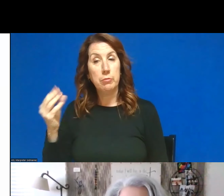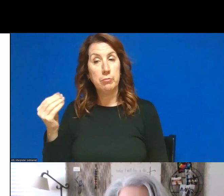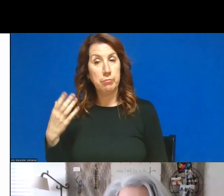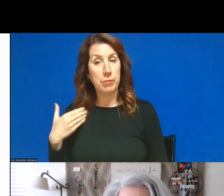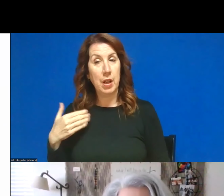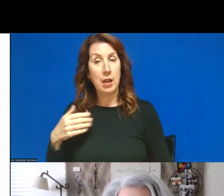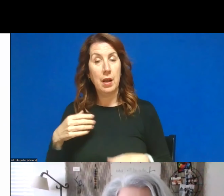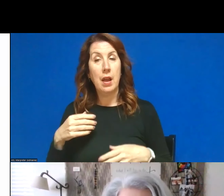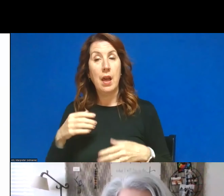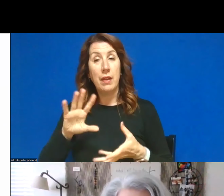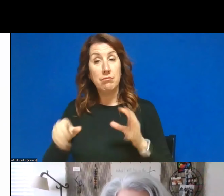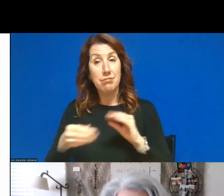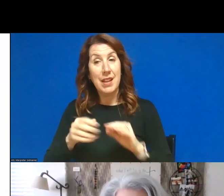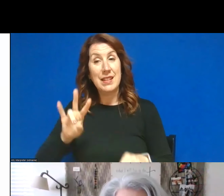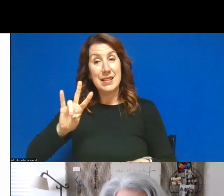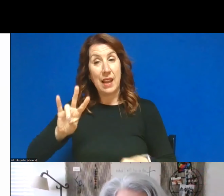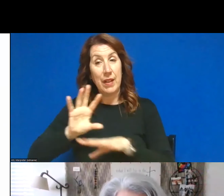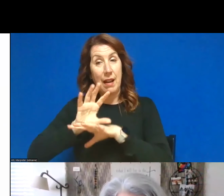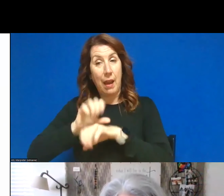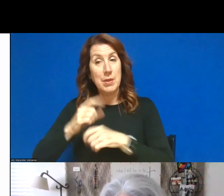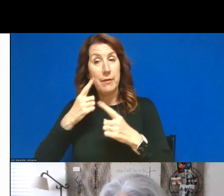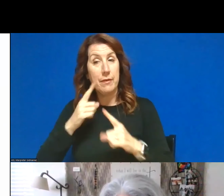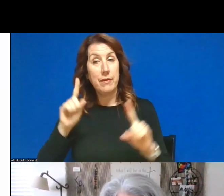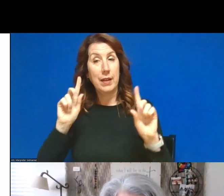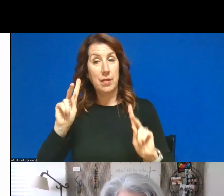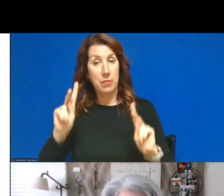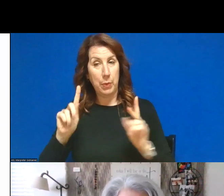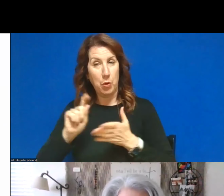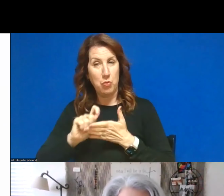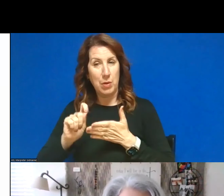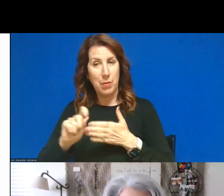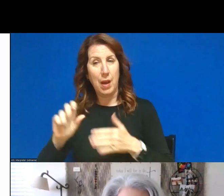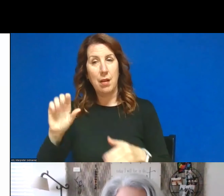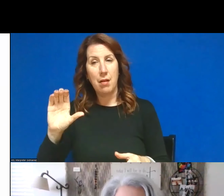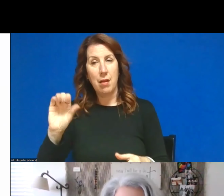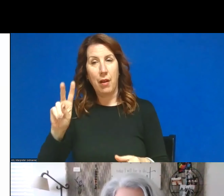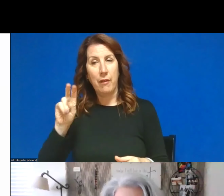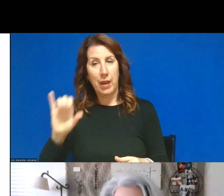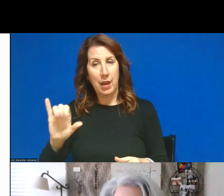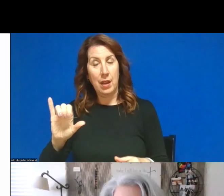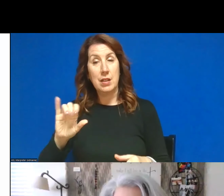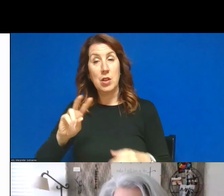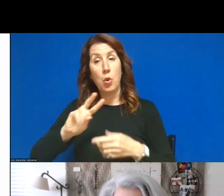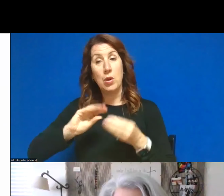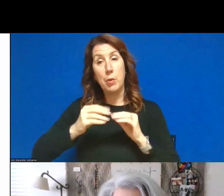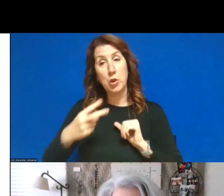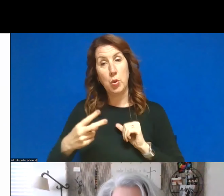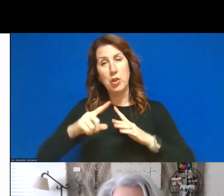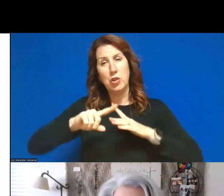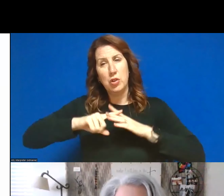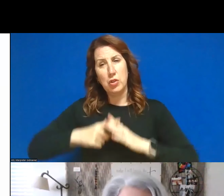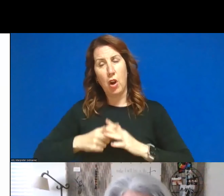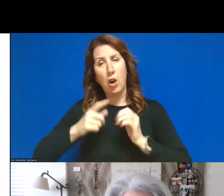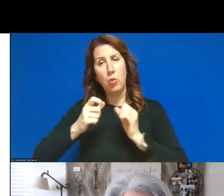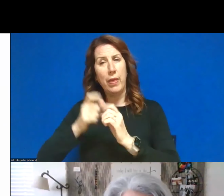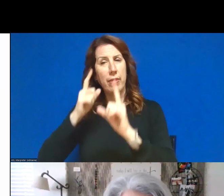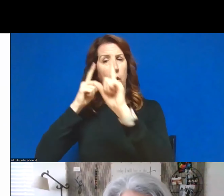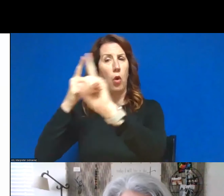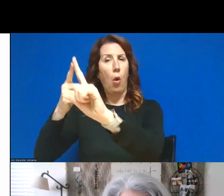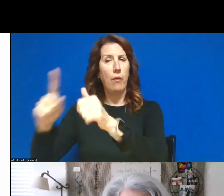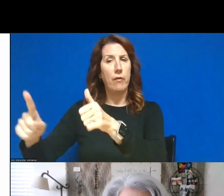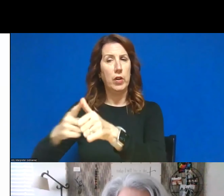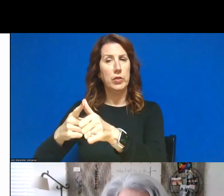of the 7 Habits of Highly Effective People written by Stephen Covey is to begin with the end in mind. Our end is really